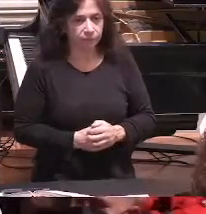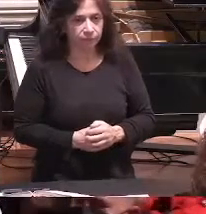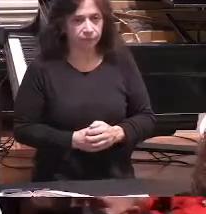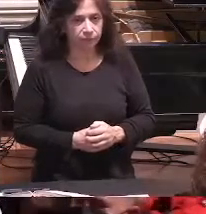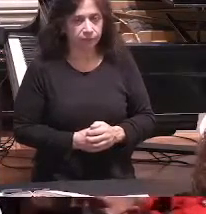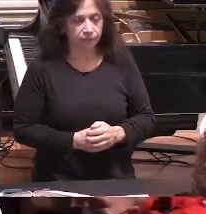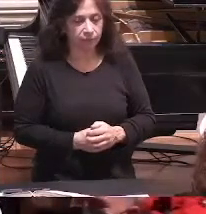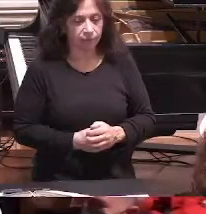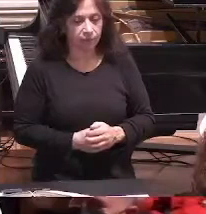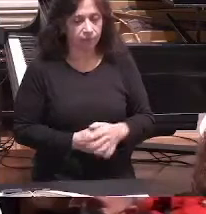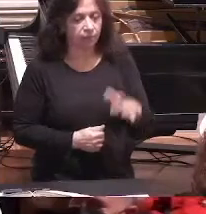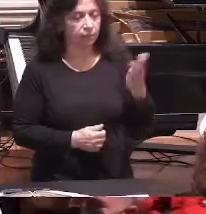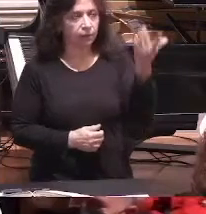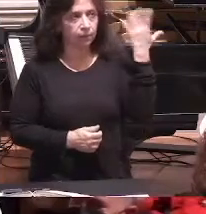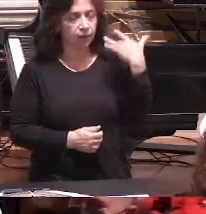In